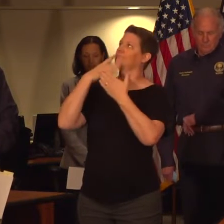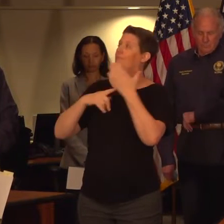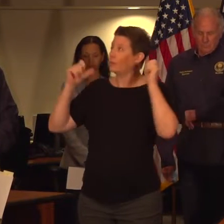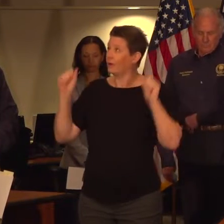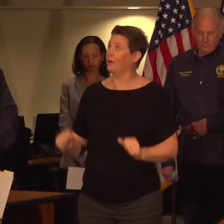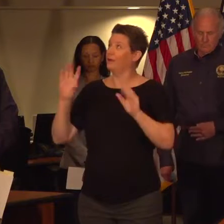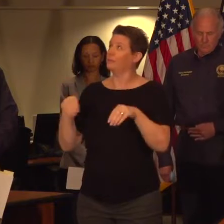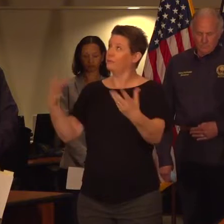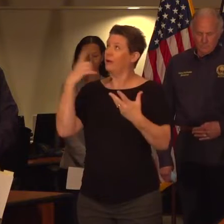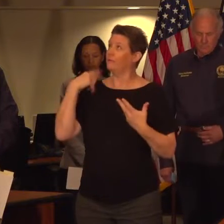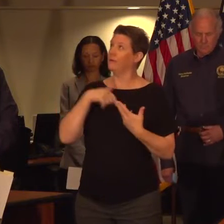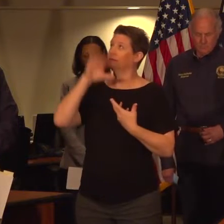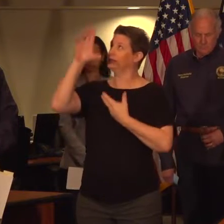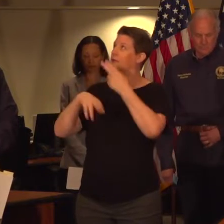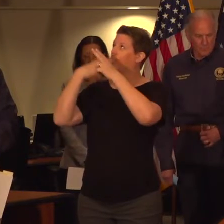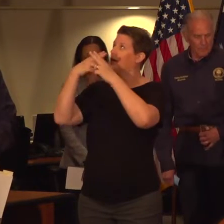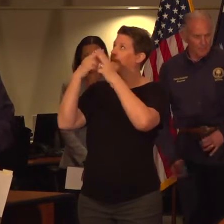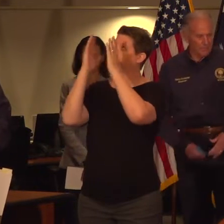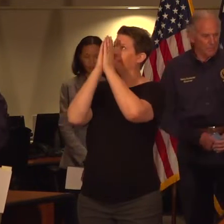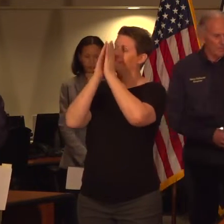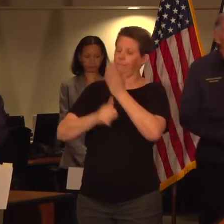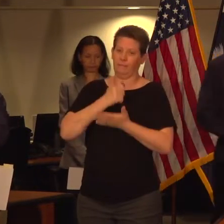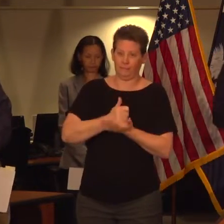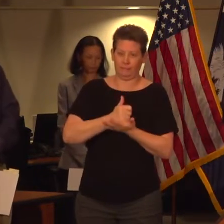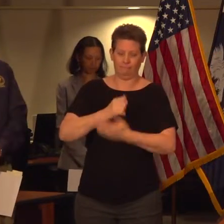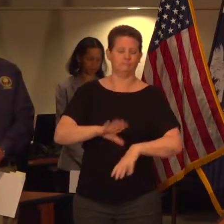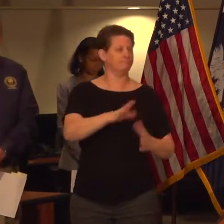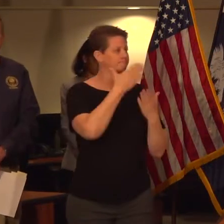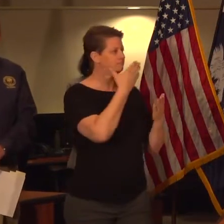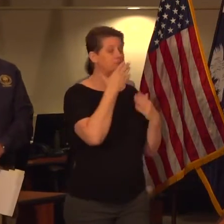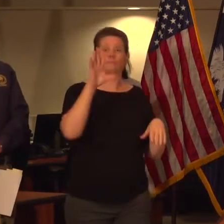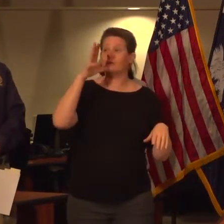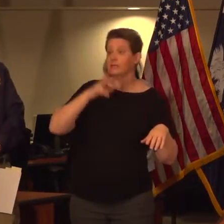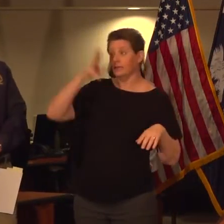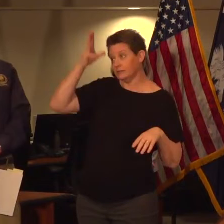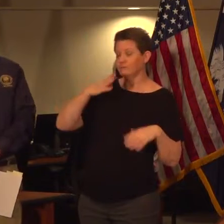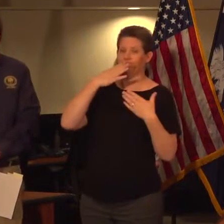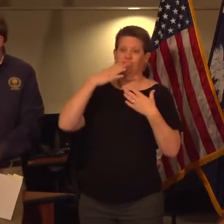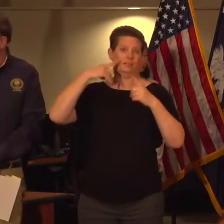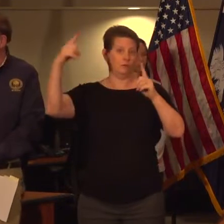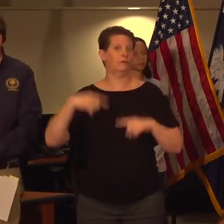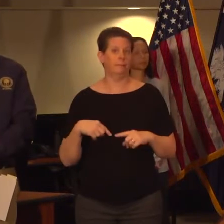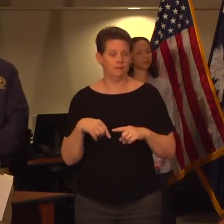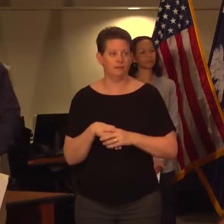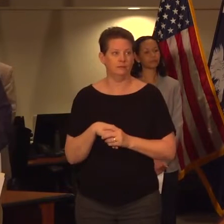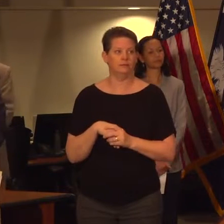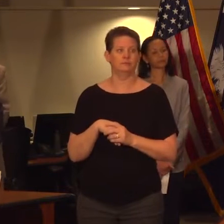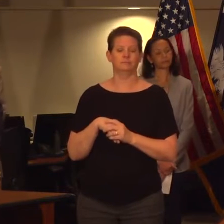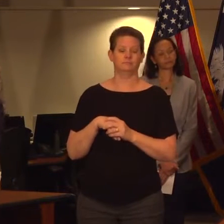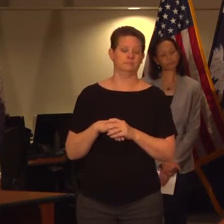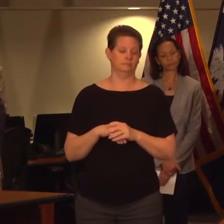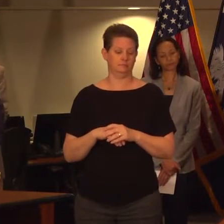do. In your name we pray. Amen. Thank you. And ladies and gentlemen, thank you for coming. The purpose